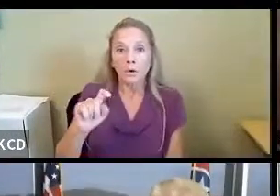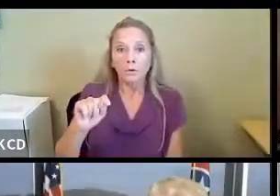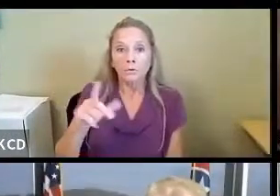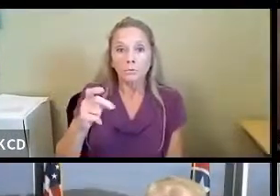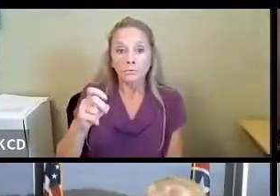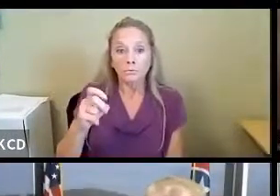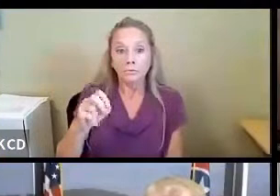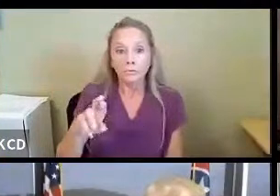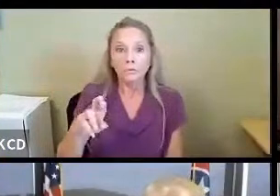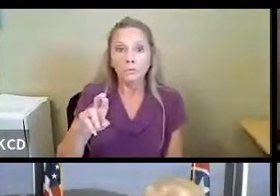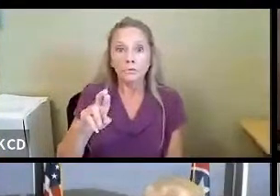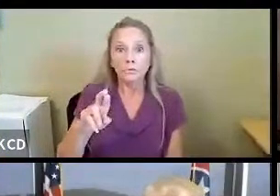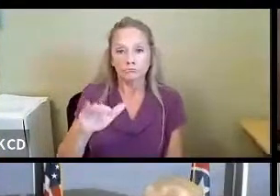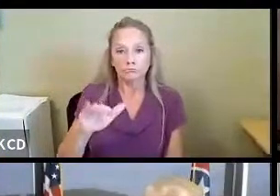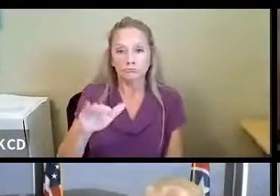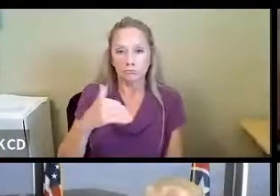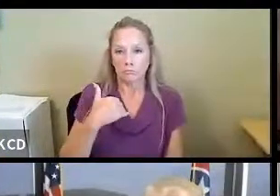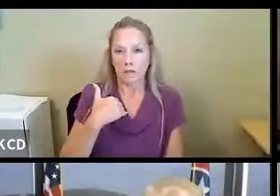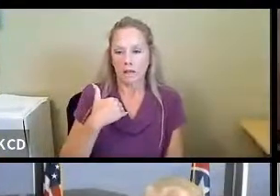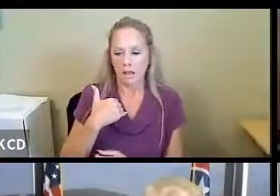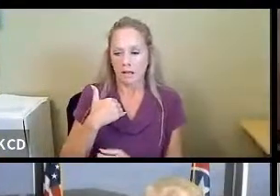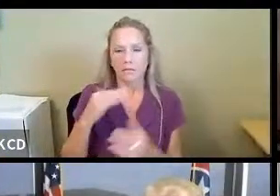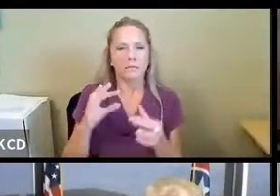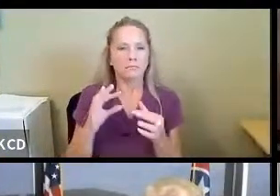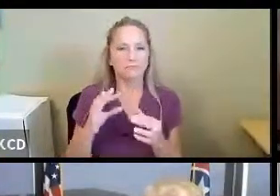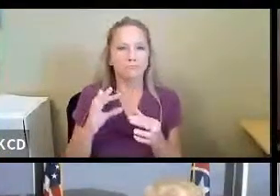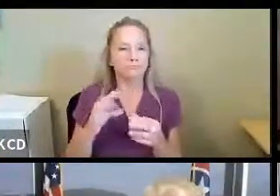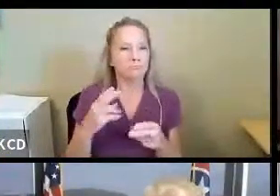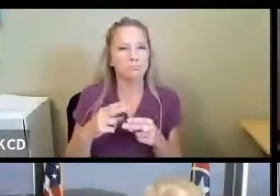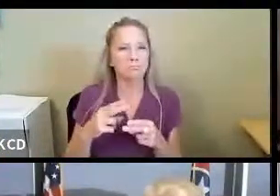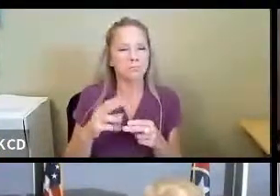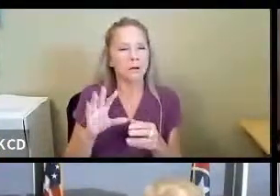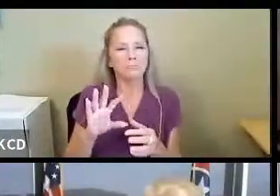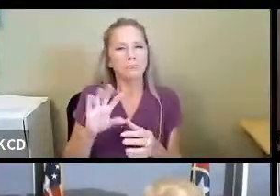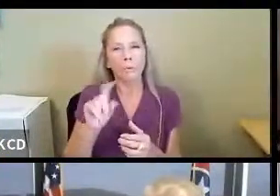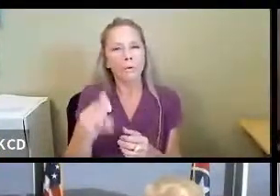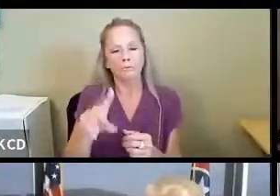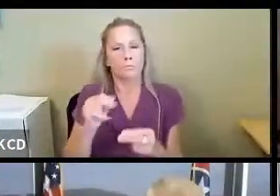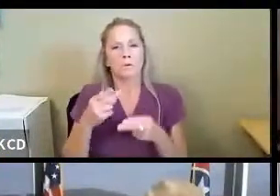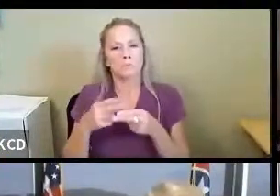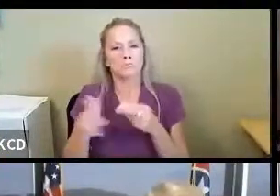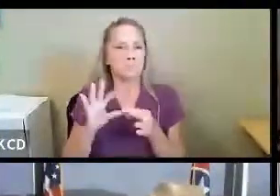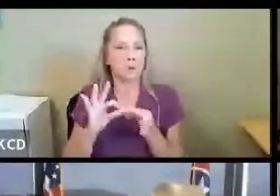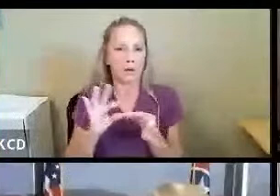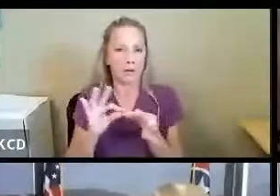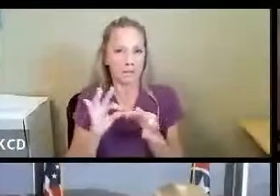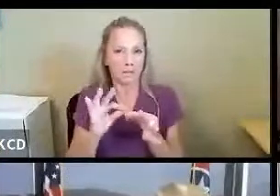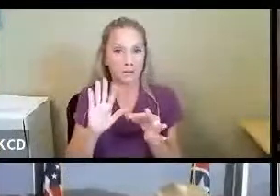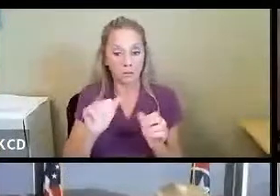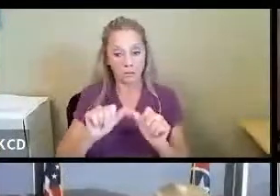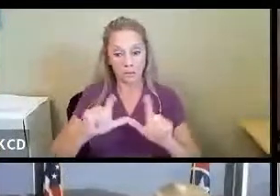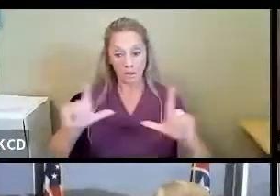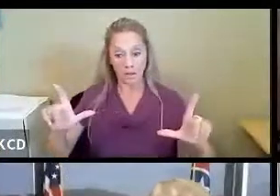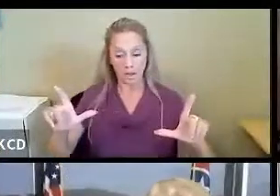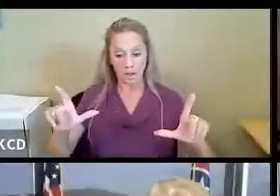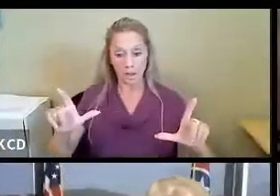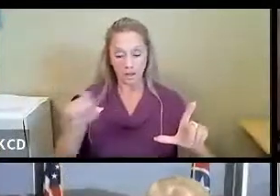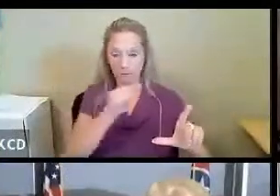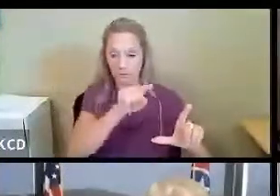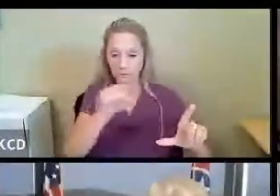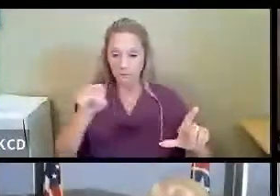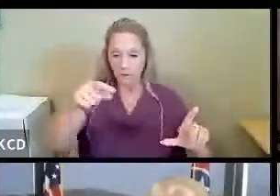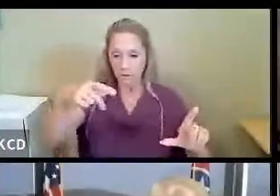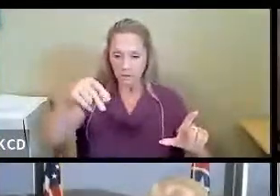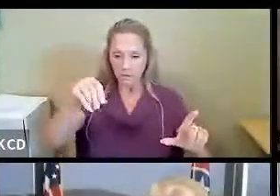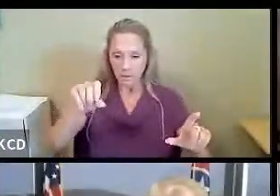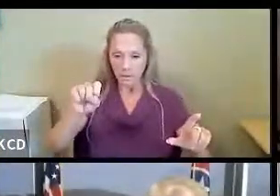may I have a quick question, or actually just a comment. Yes. Your slide on the the percent